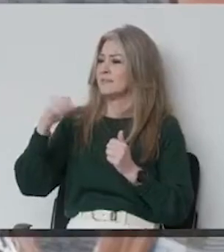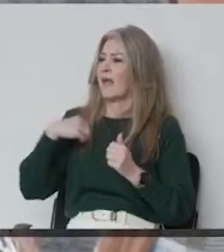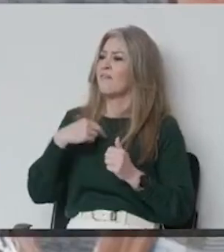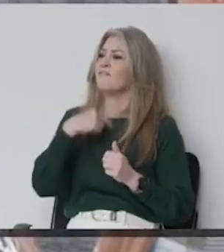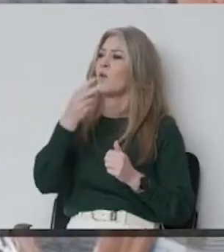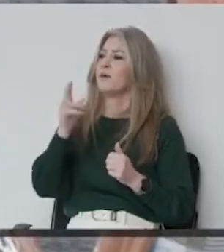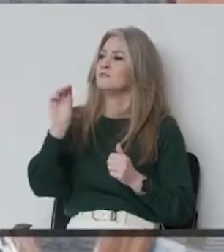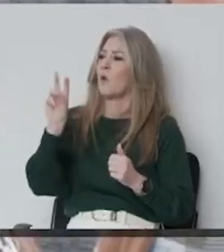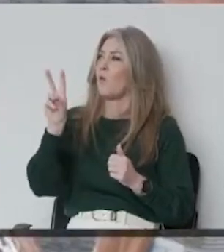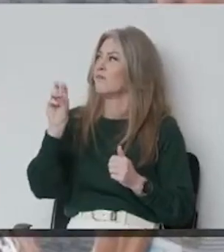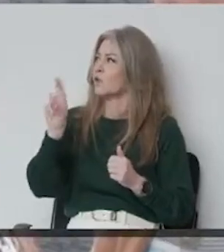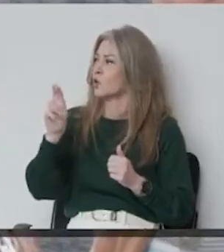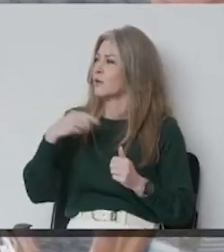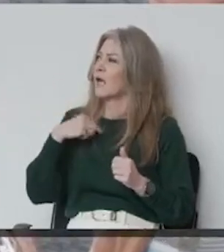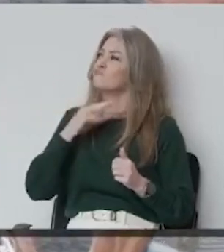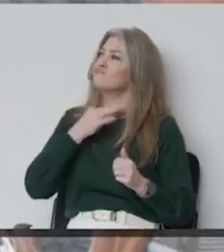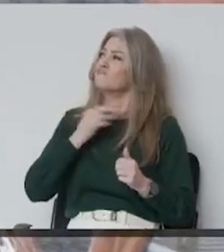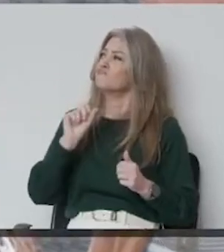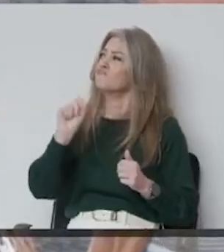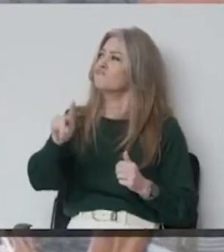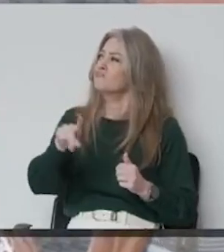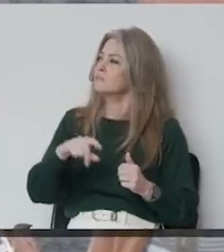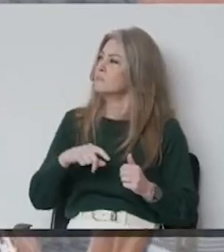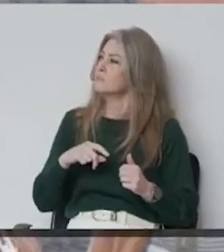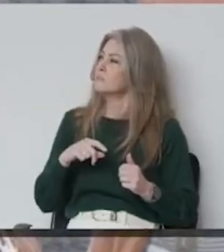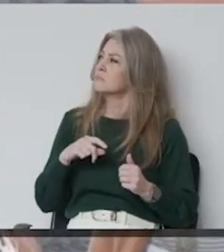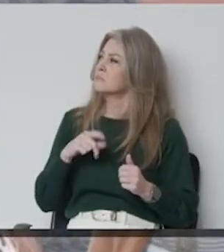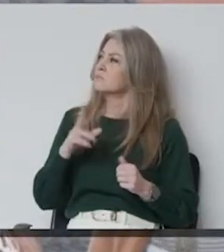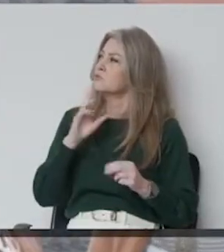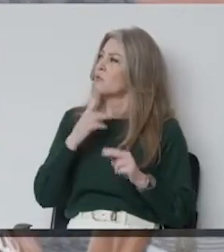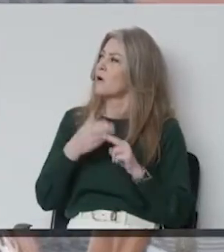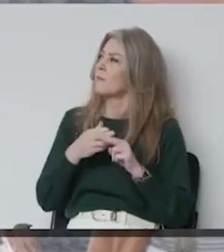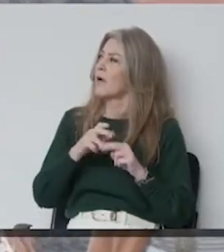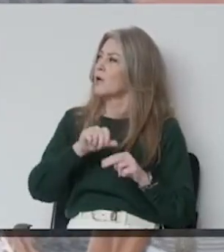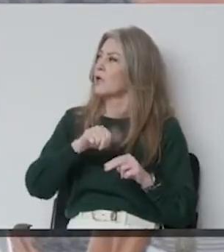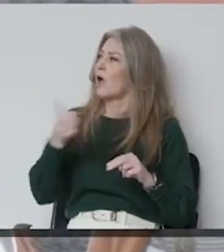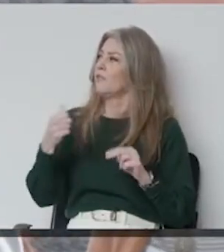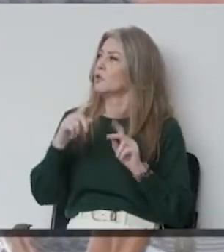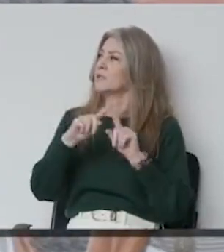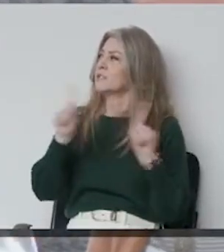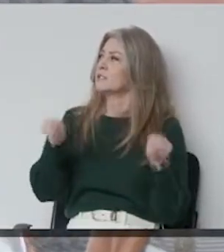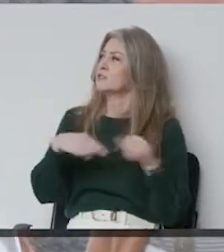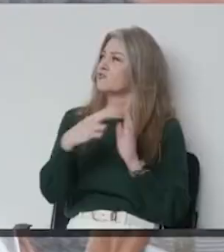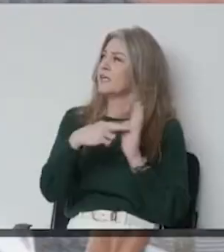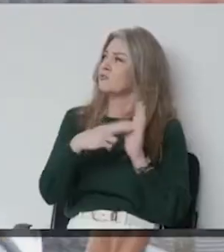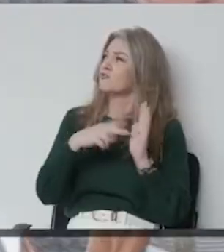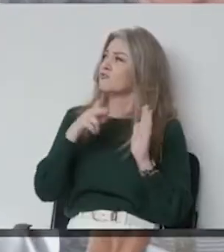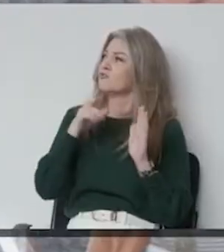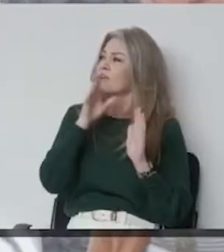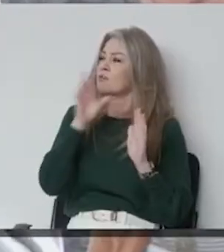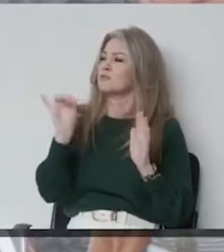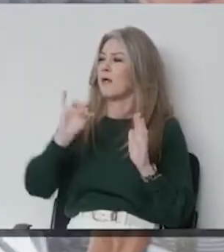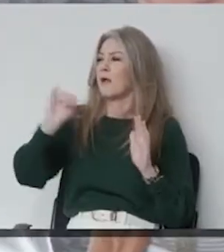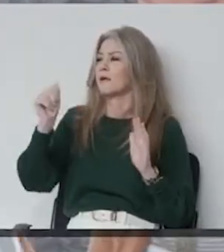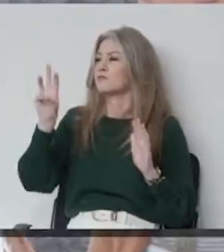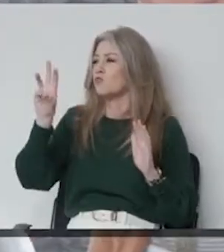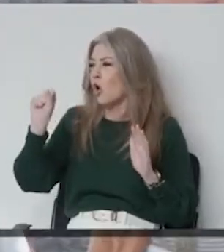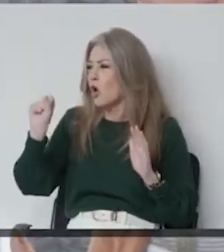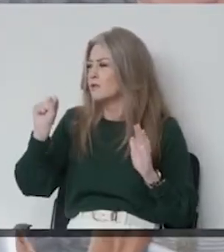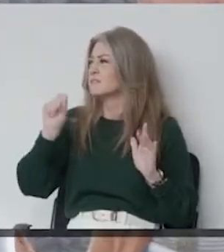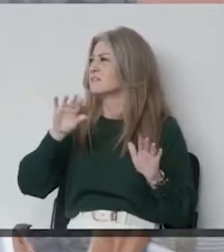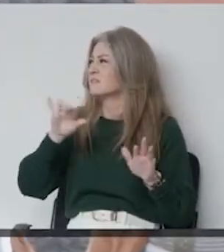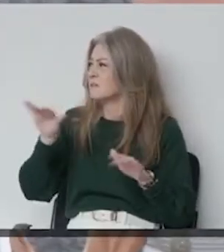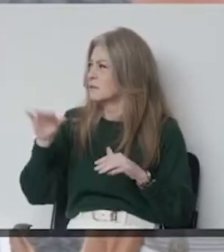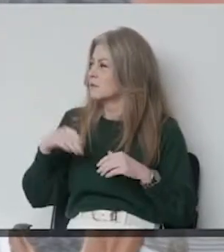curious to hear you speak about if the other screen readers that are out there, like JAWS, like paid professional screen readers,